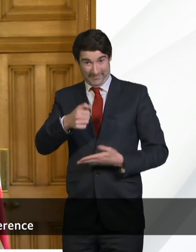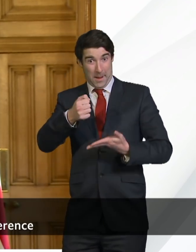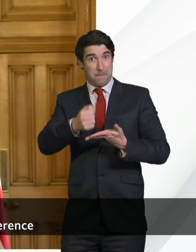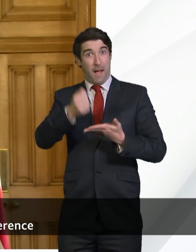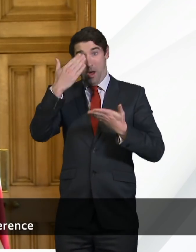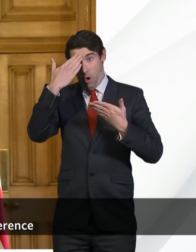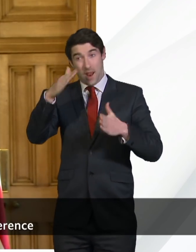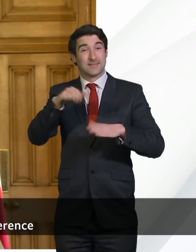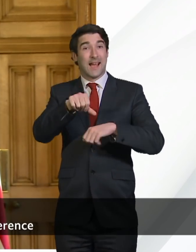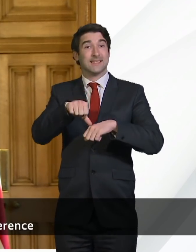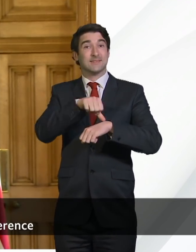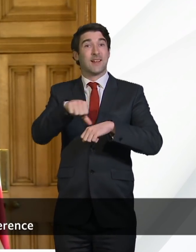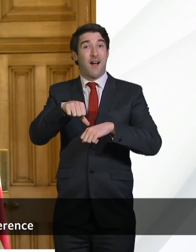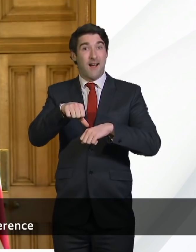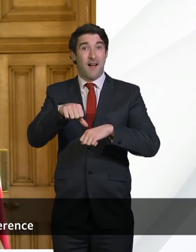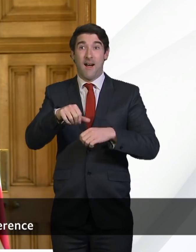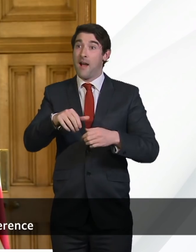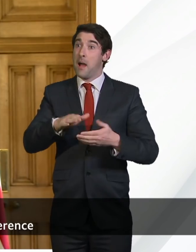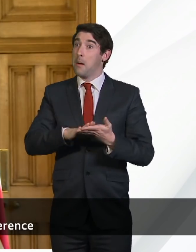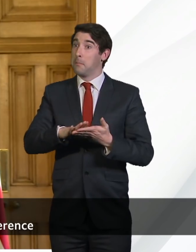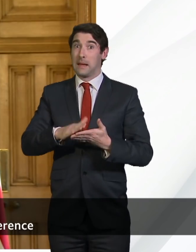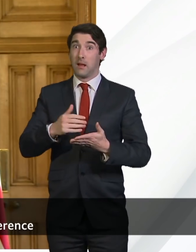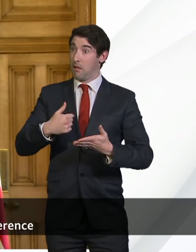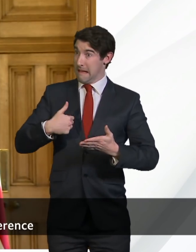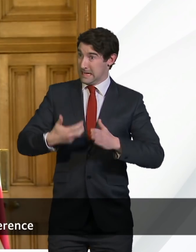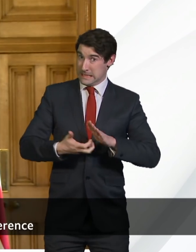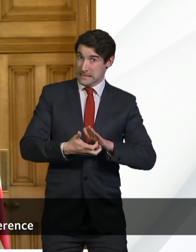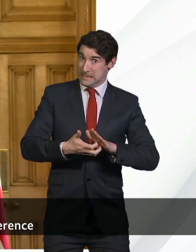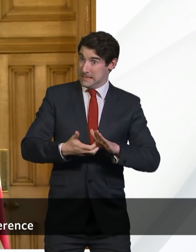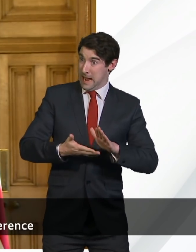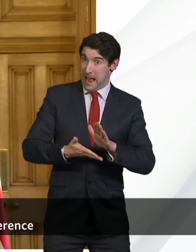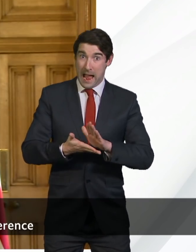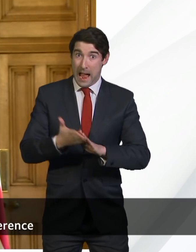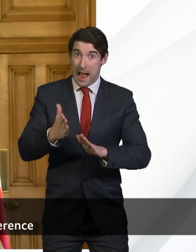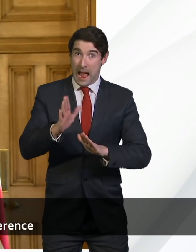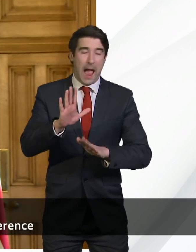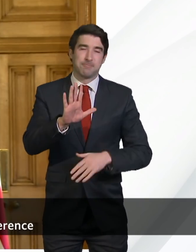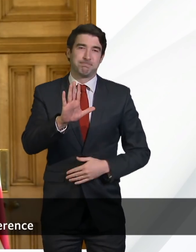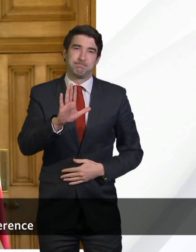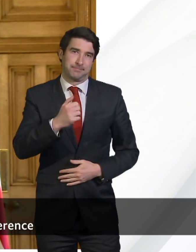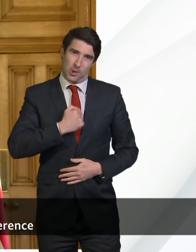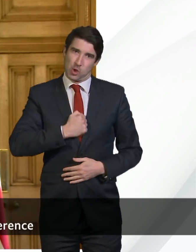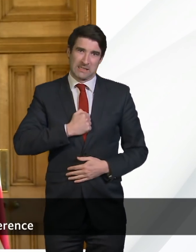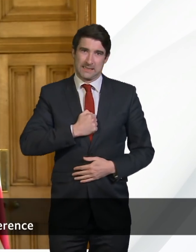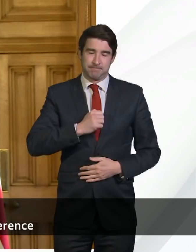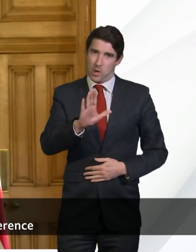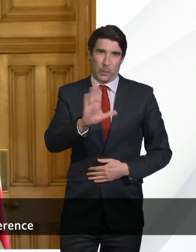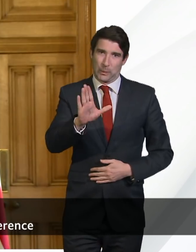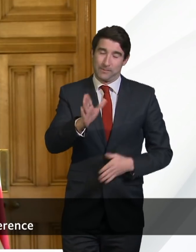the rules? So I have to say thank you for your sacrifice, but also we're not done yet. We must keep